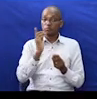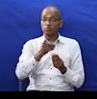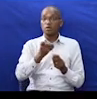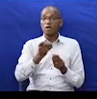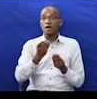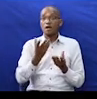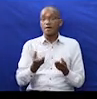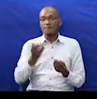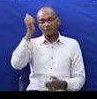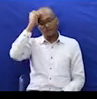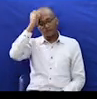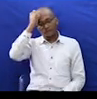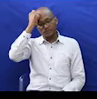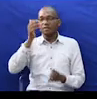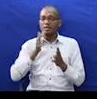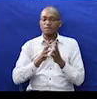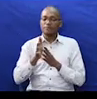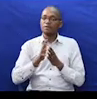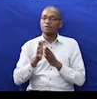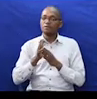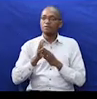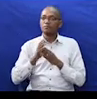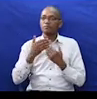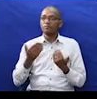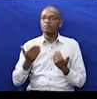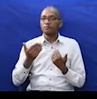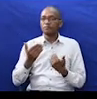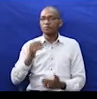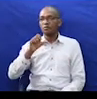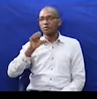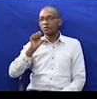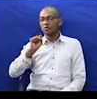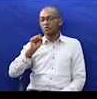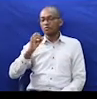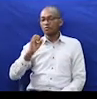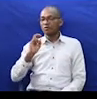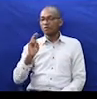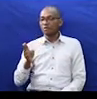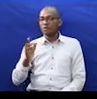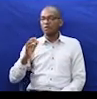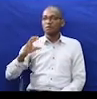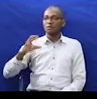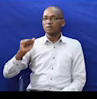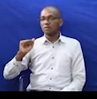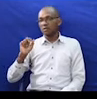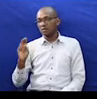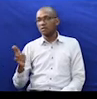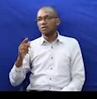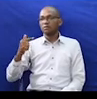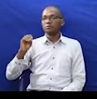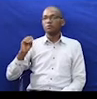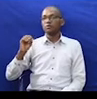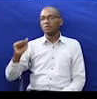the definition of sine, cosine, and tangent. So if we divide this into 3 portions, the first portion,